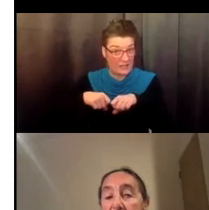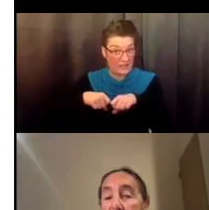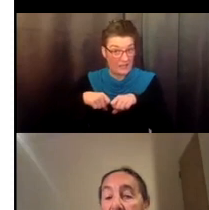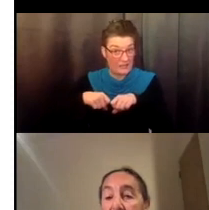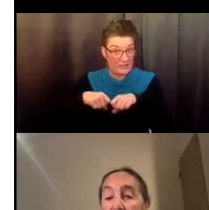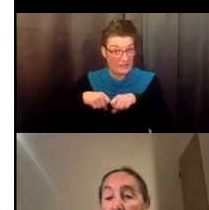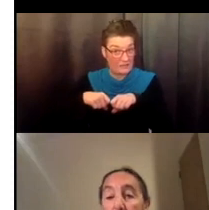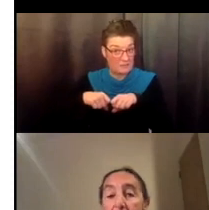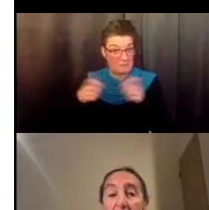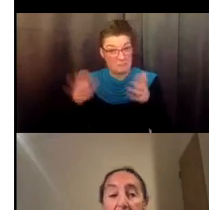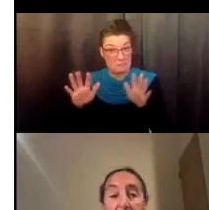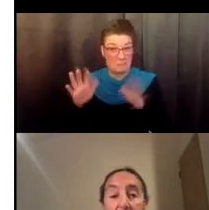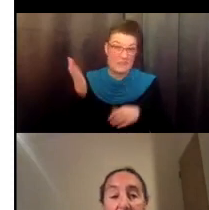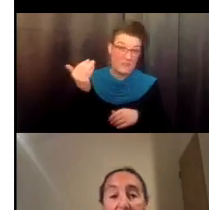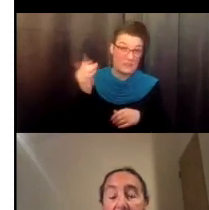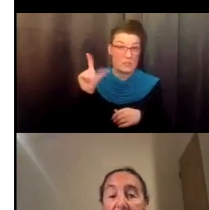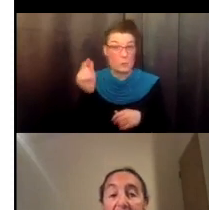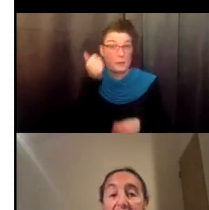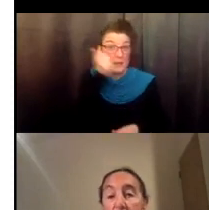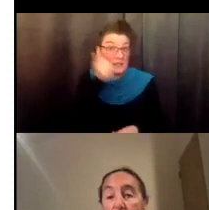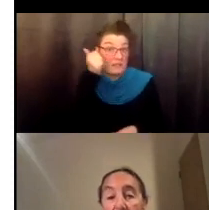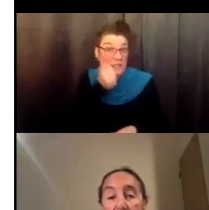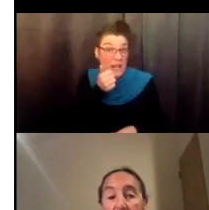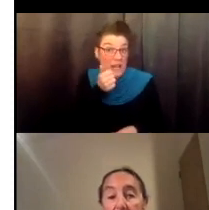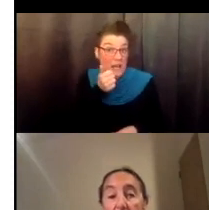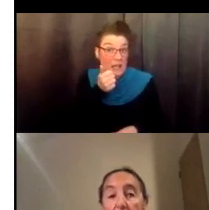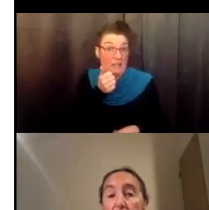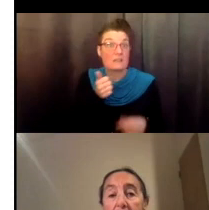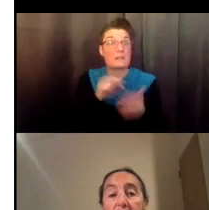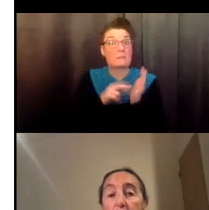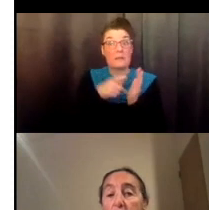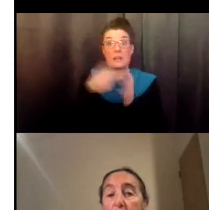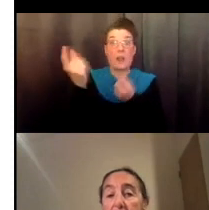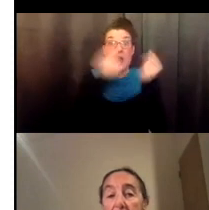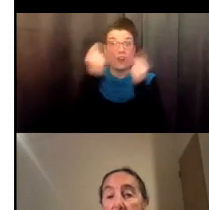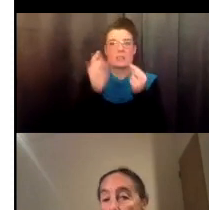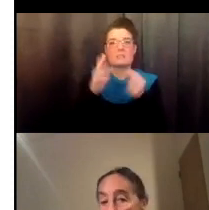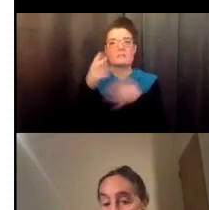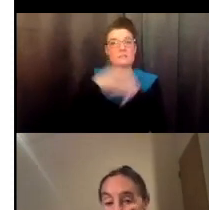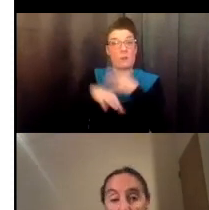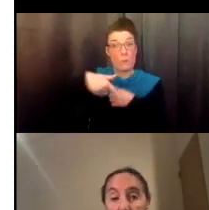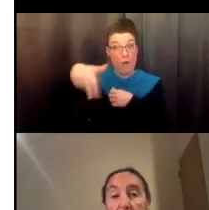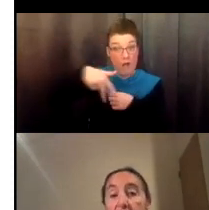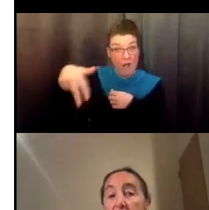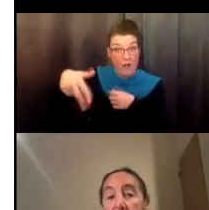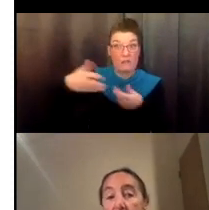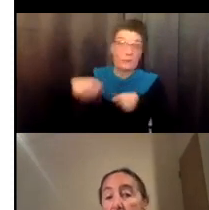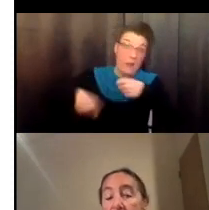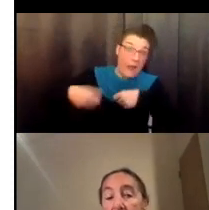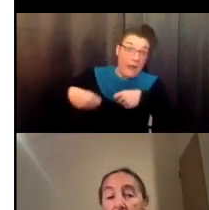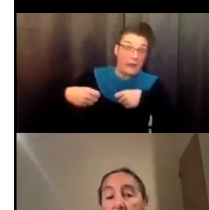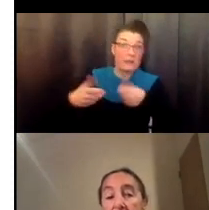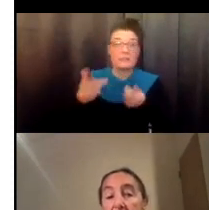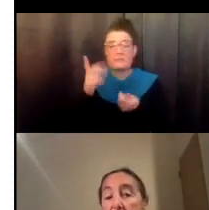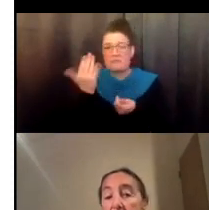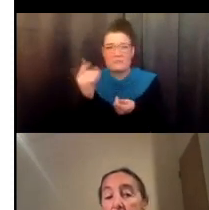about 15 to 20 minutes a day, getting where they need to go, we would see a reduction in